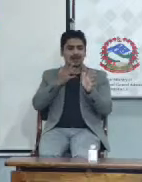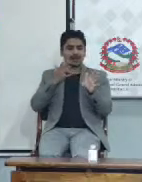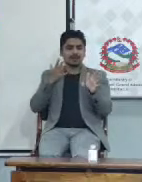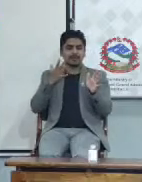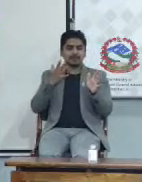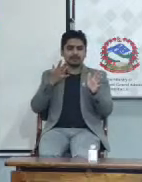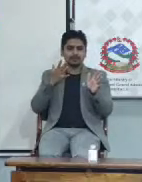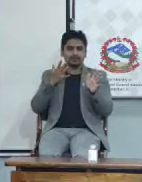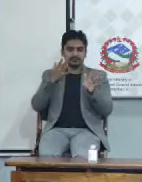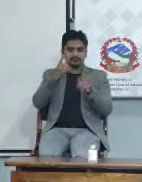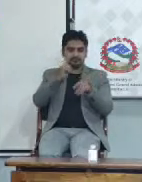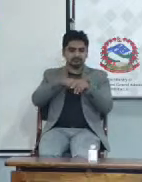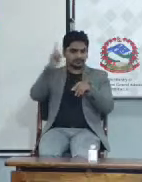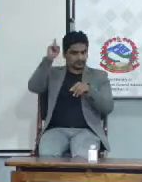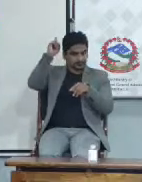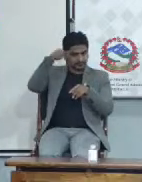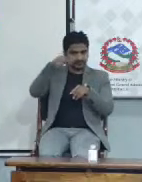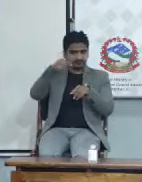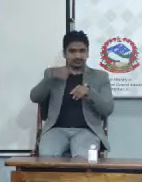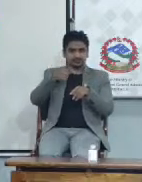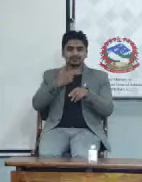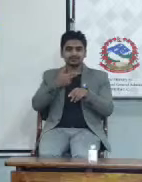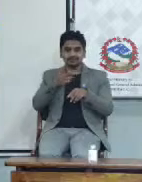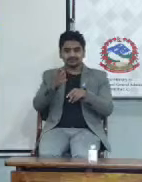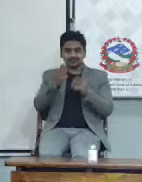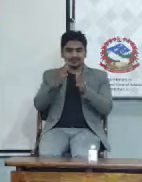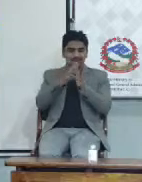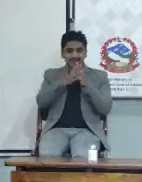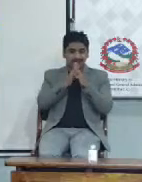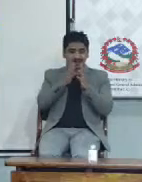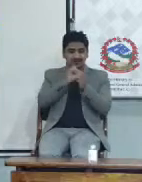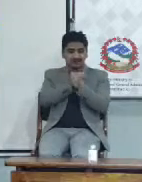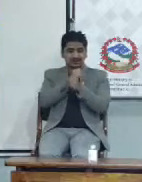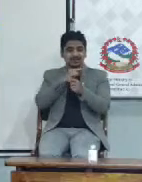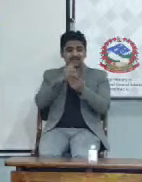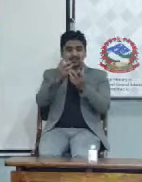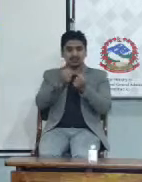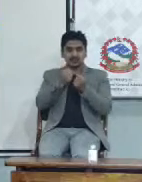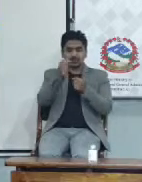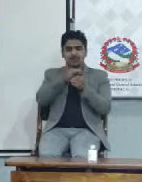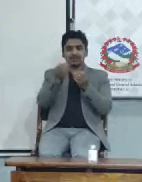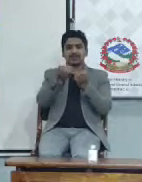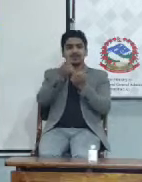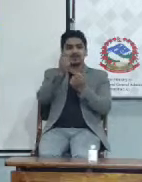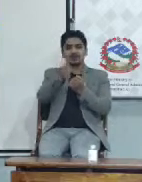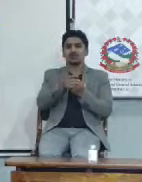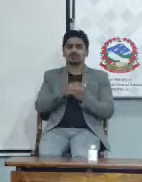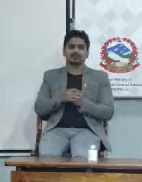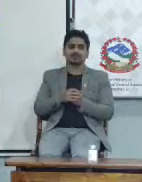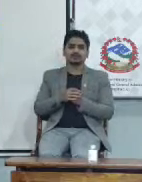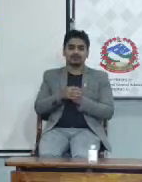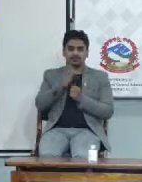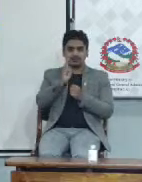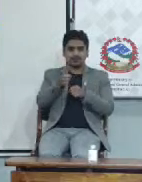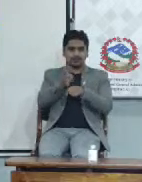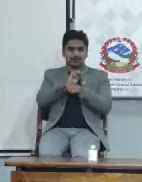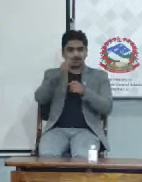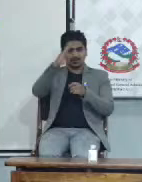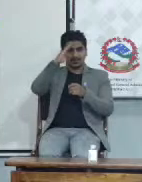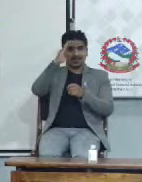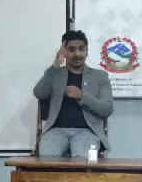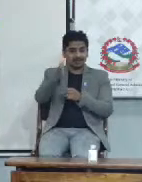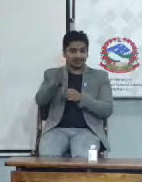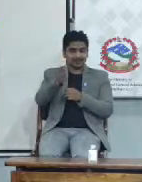So somebody said that lack of instead of instead of being in a long queue